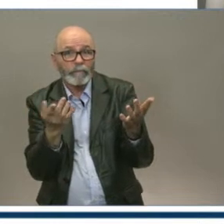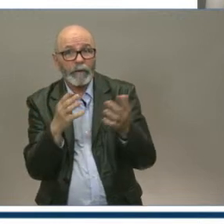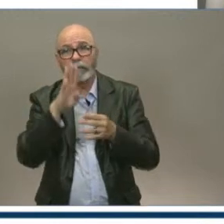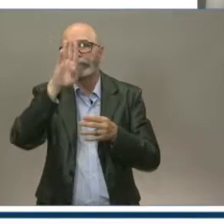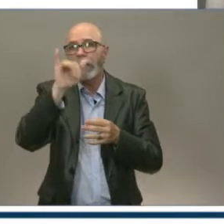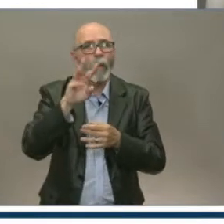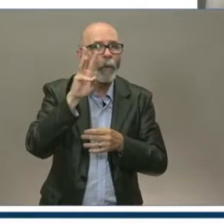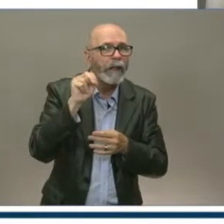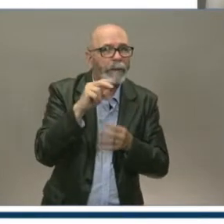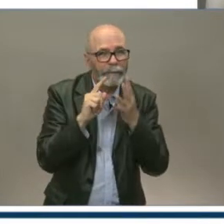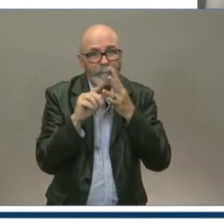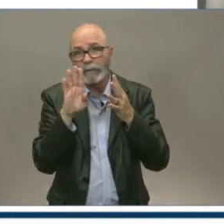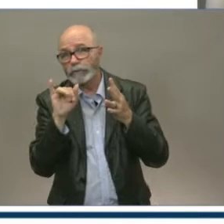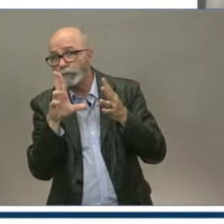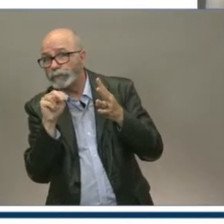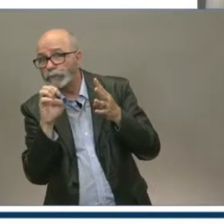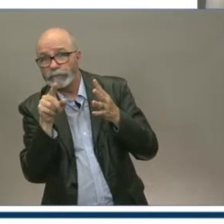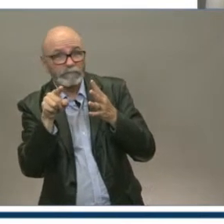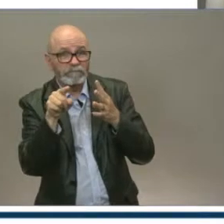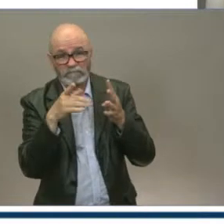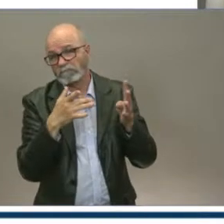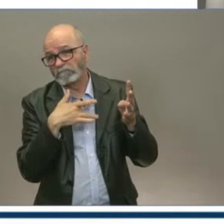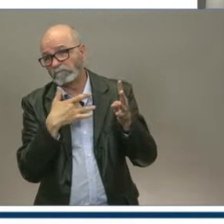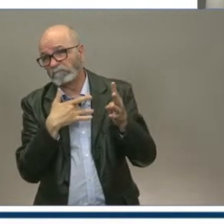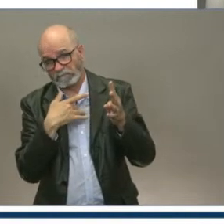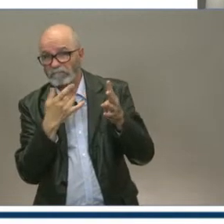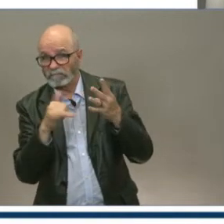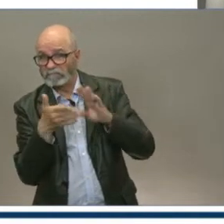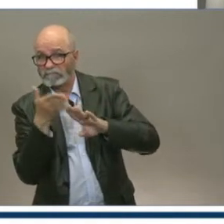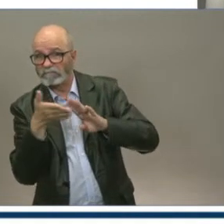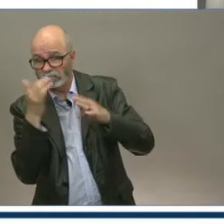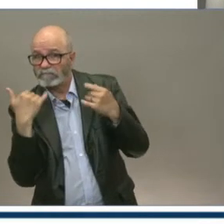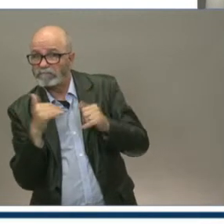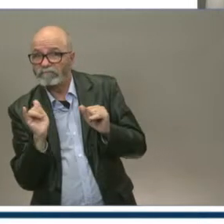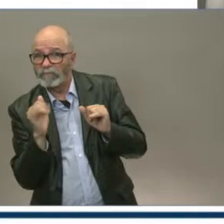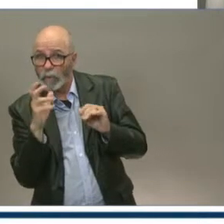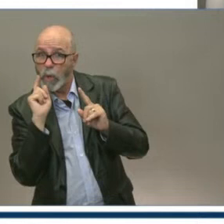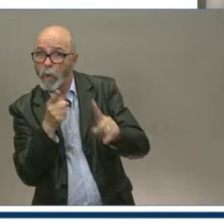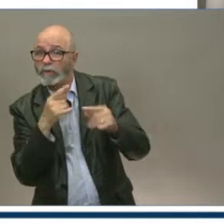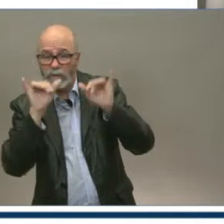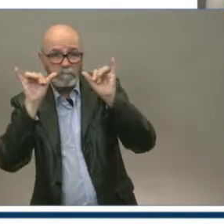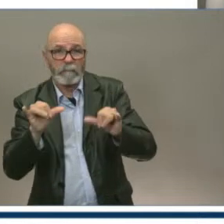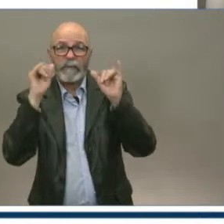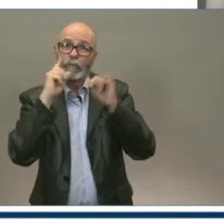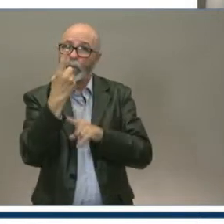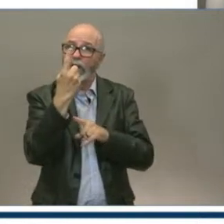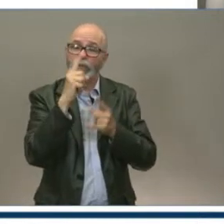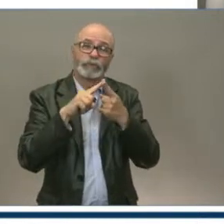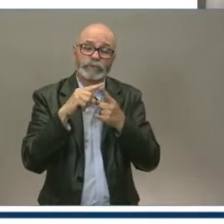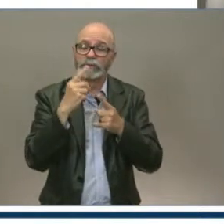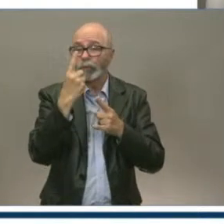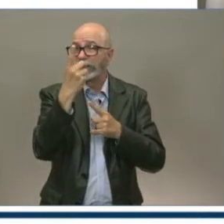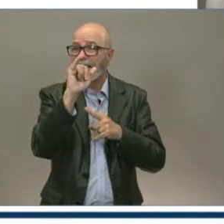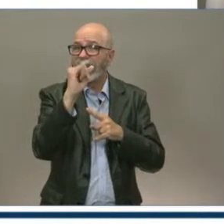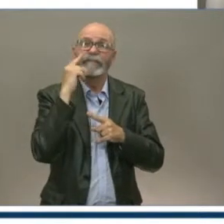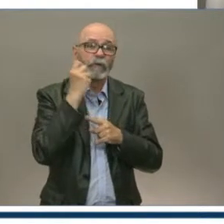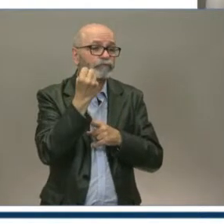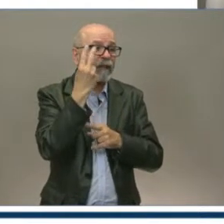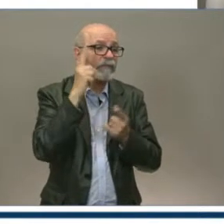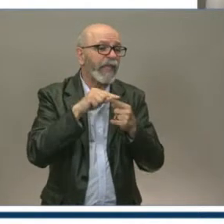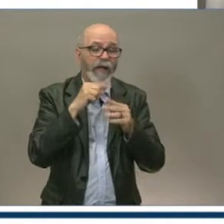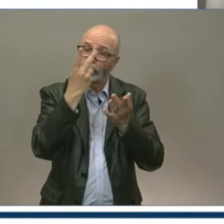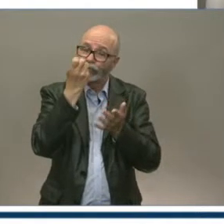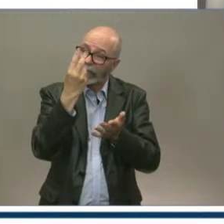is. Are we still on track to approach that 12,000 a day? Is that still our number at the highest that we'll be aiming